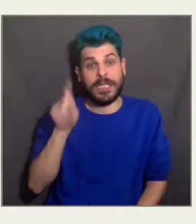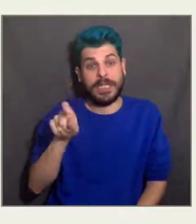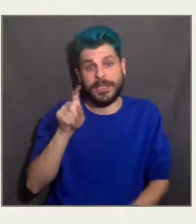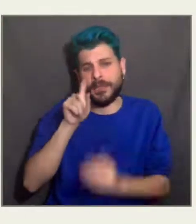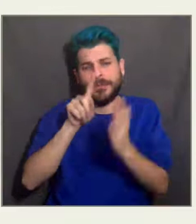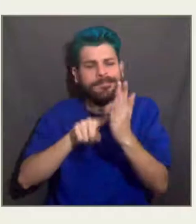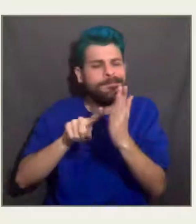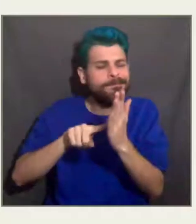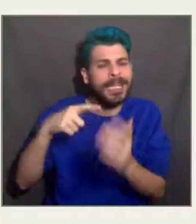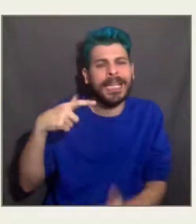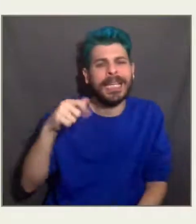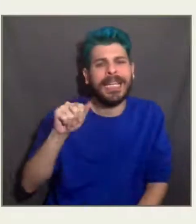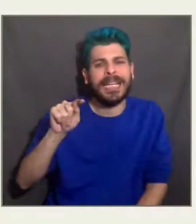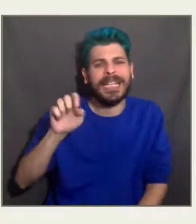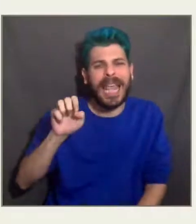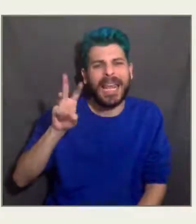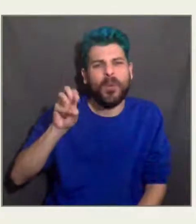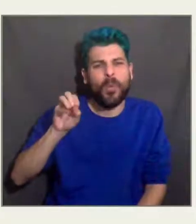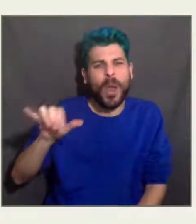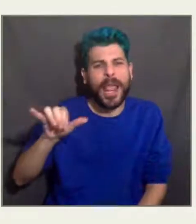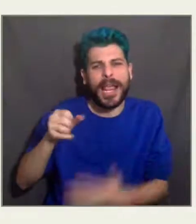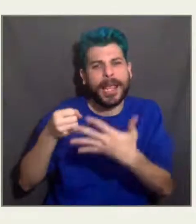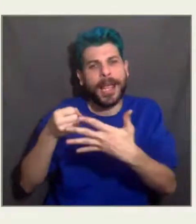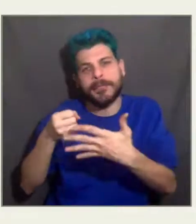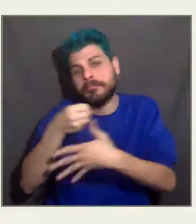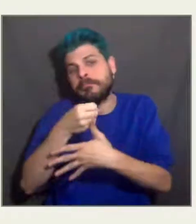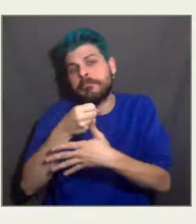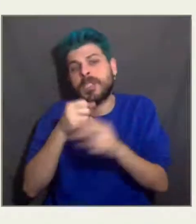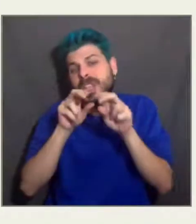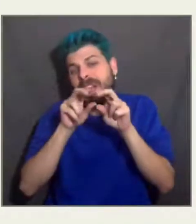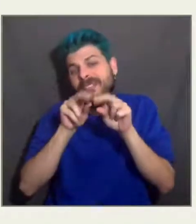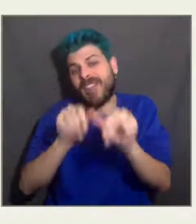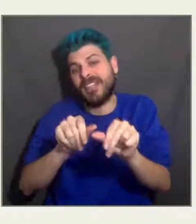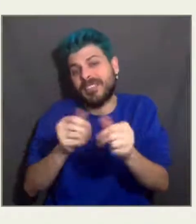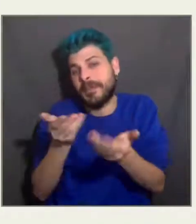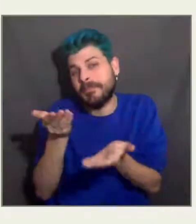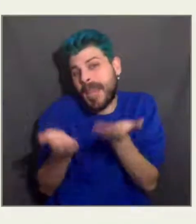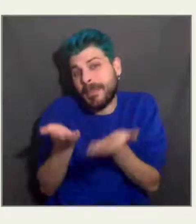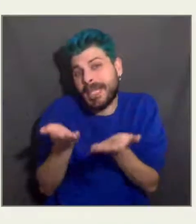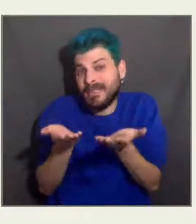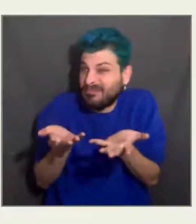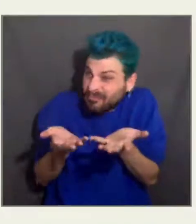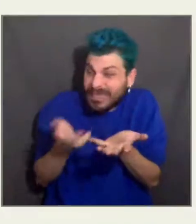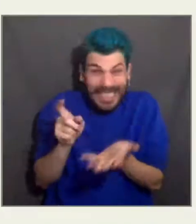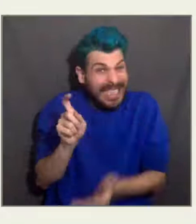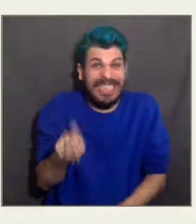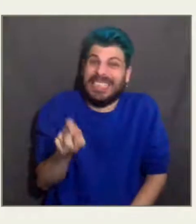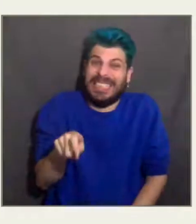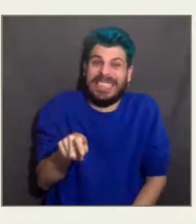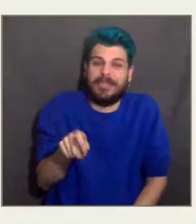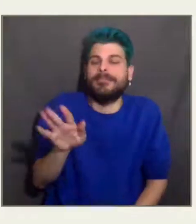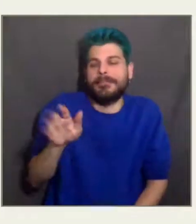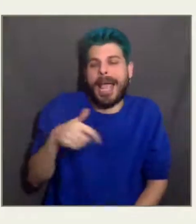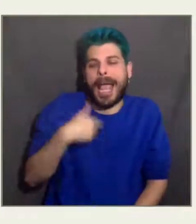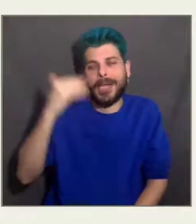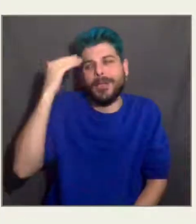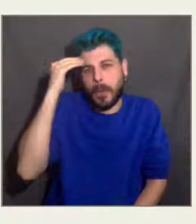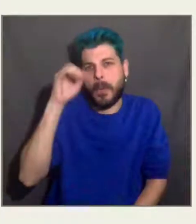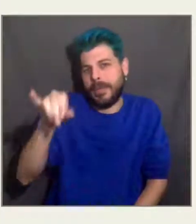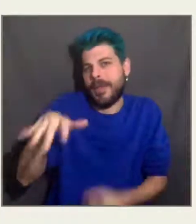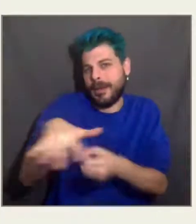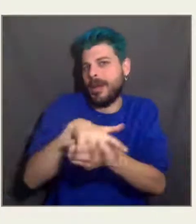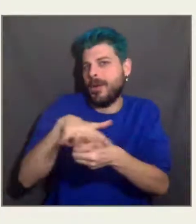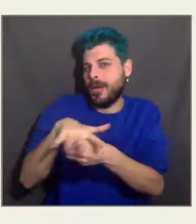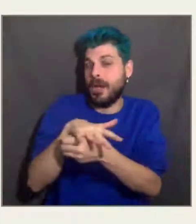bring it the focus and significant investment it so desperately needs? Now, I know that section of the city, and there's a lot of potential